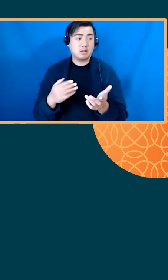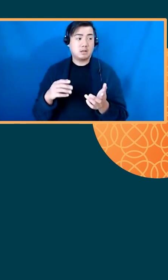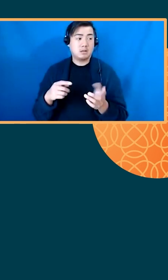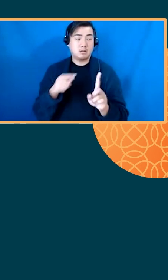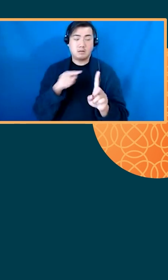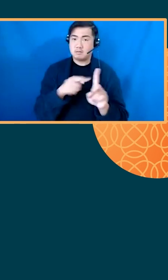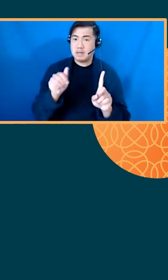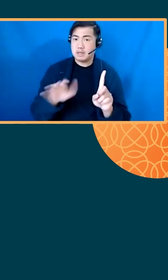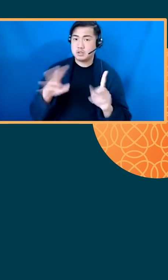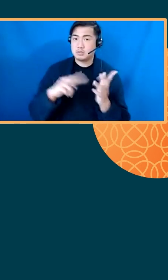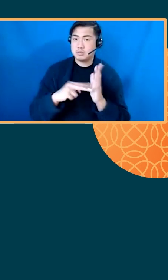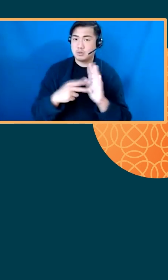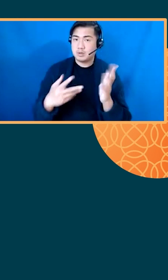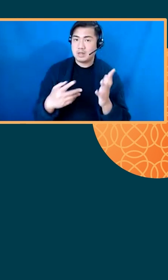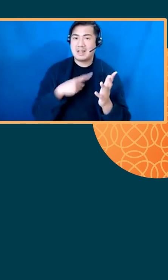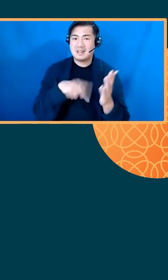Right? And I think